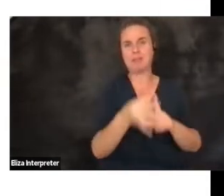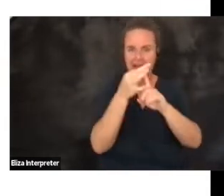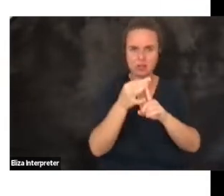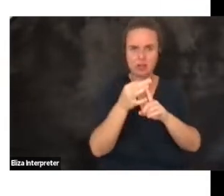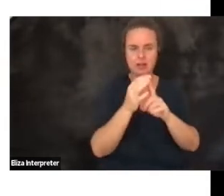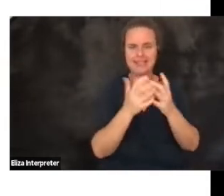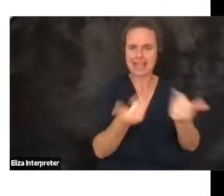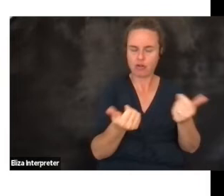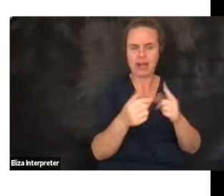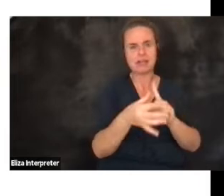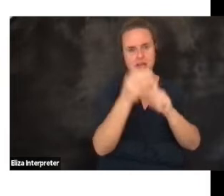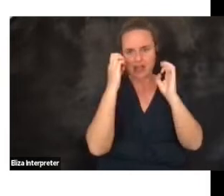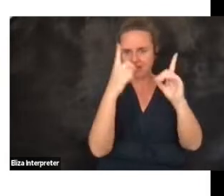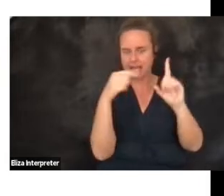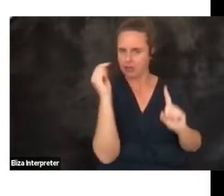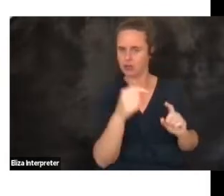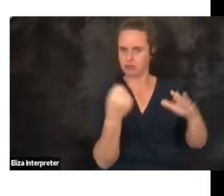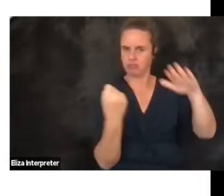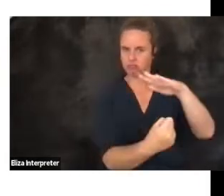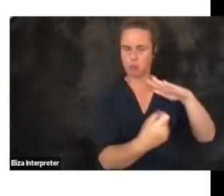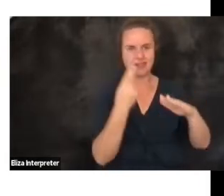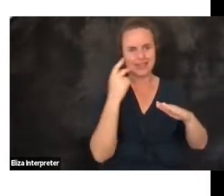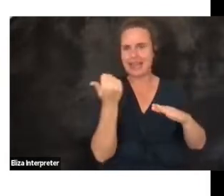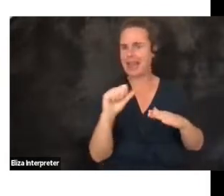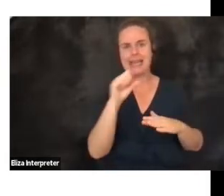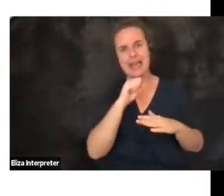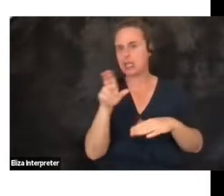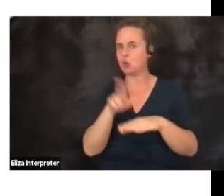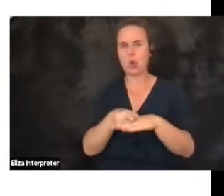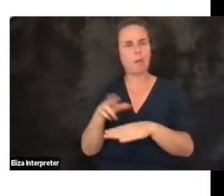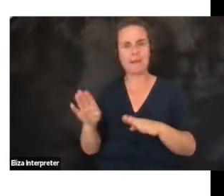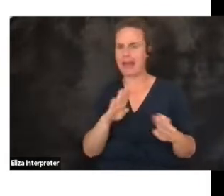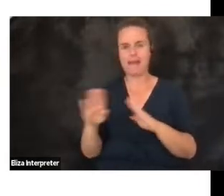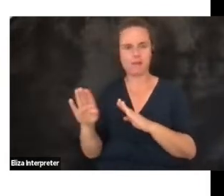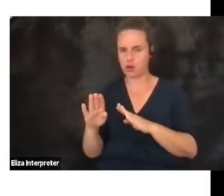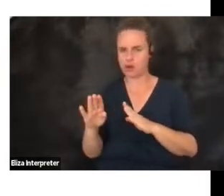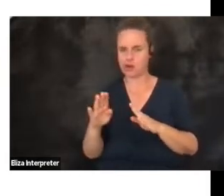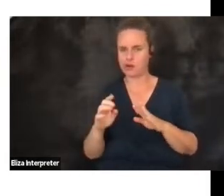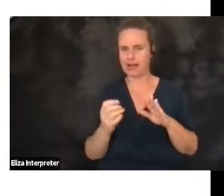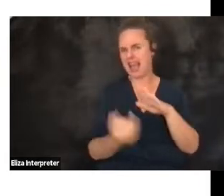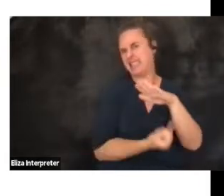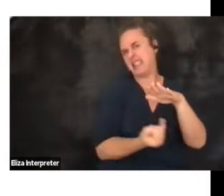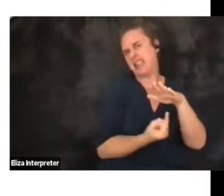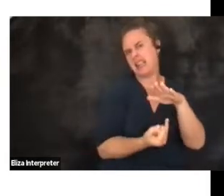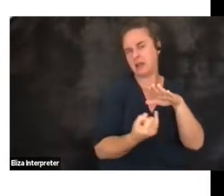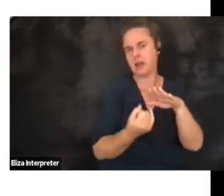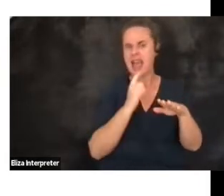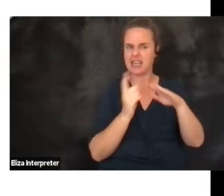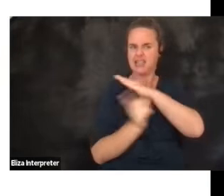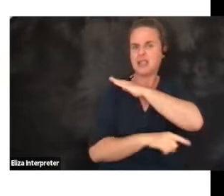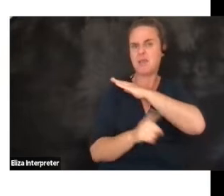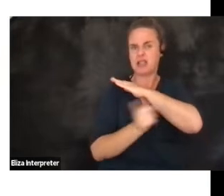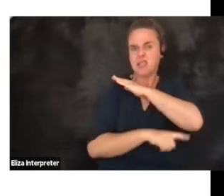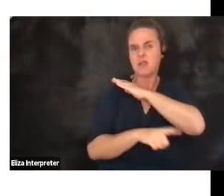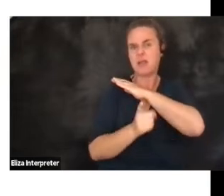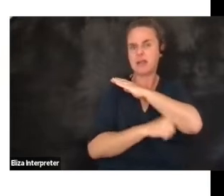where he doesn't get to see any sort of age normative behaviors, and we're going to just keep disciplining him out